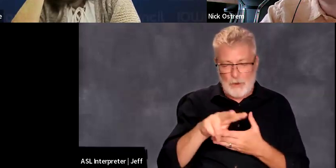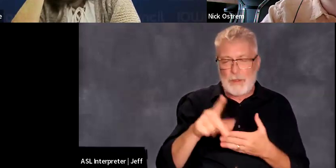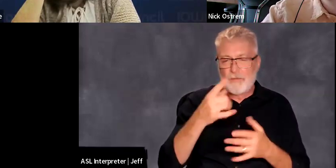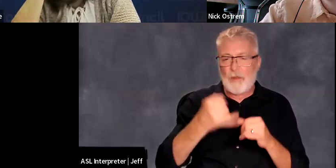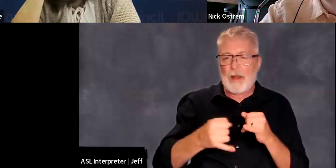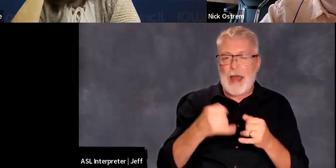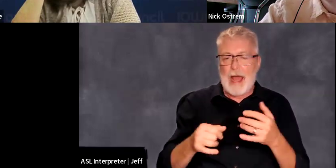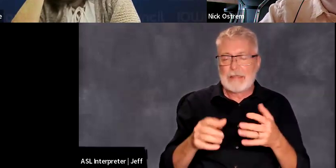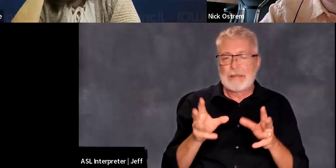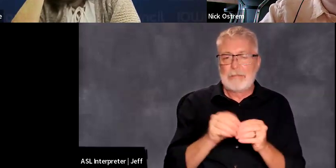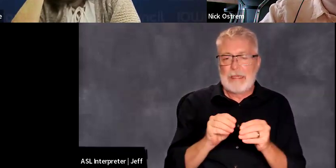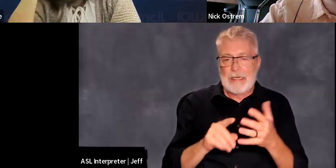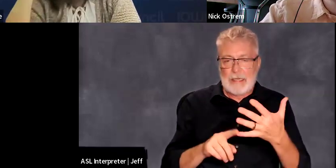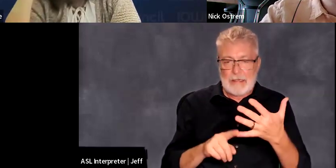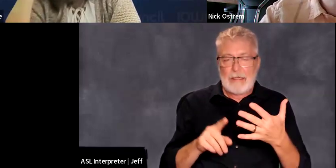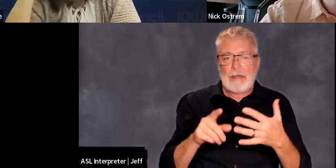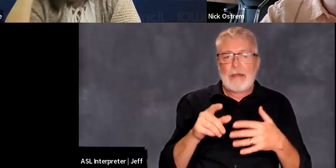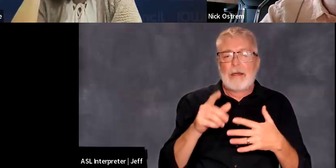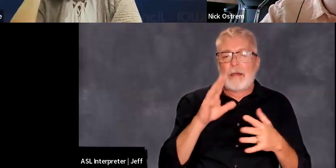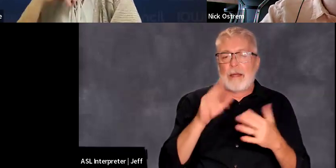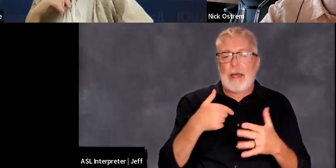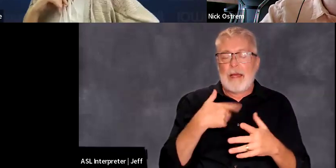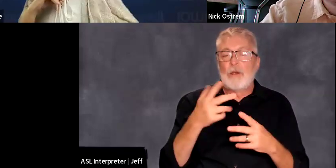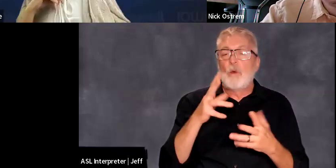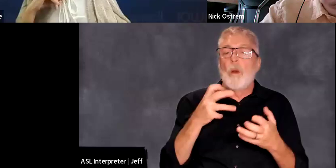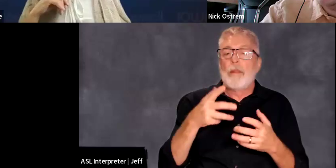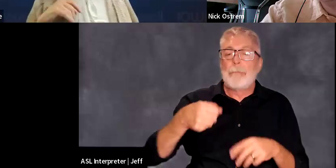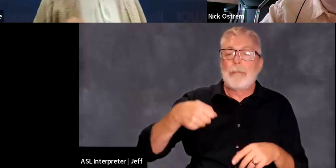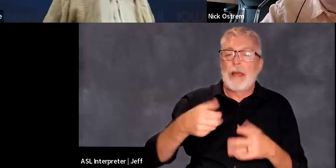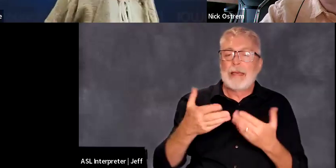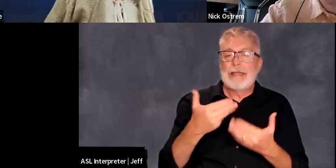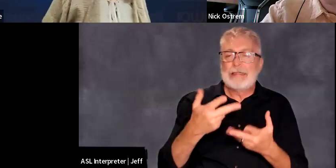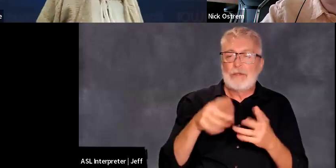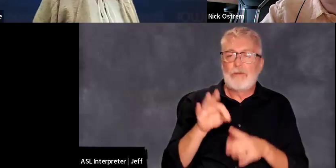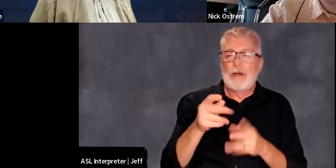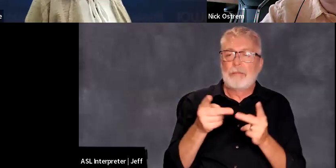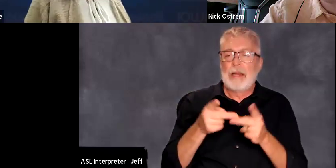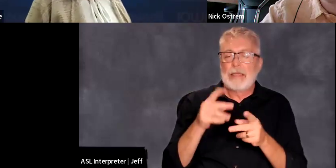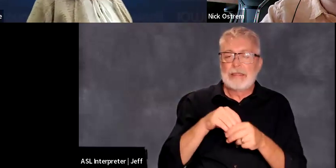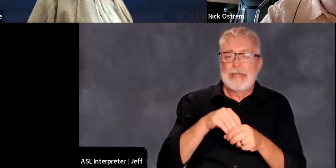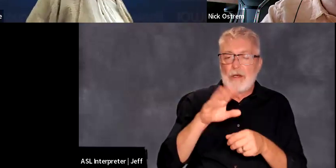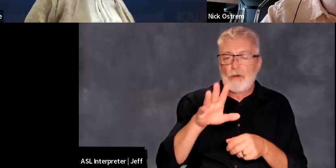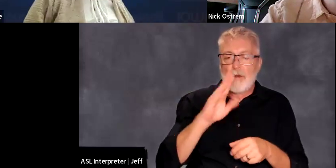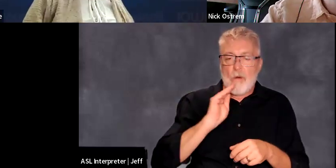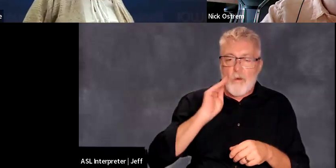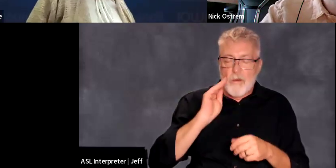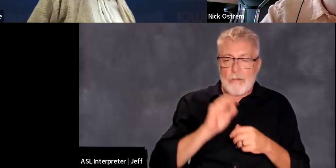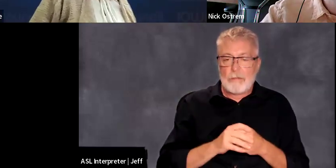webinar series. You'll want to keep it in an easy to reach location in your home. The places